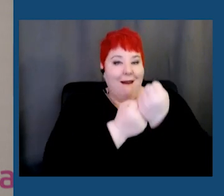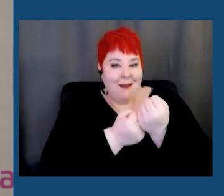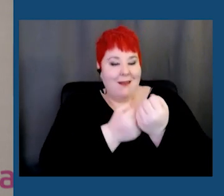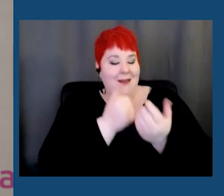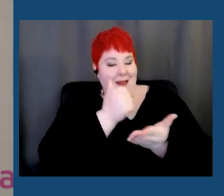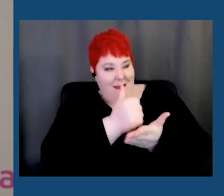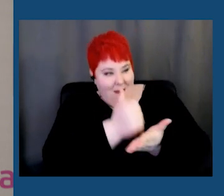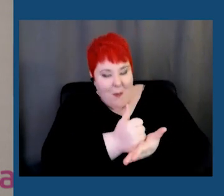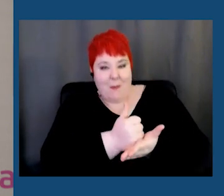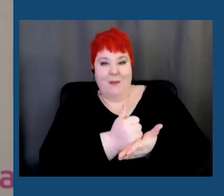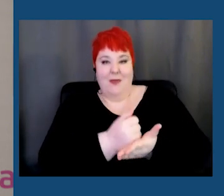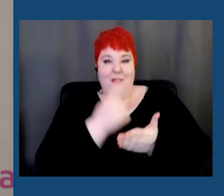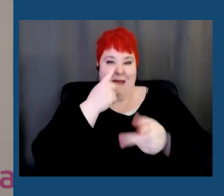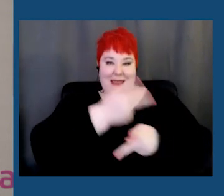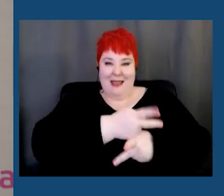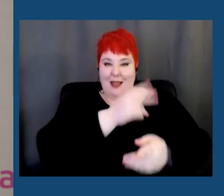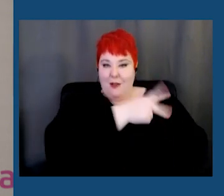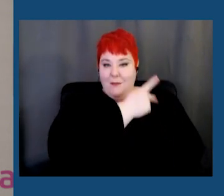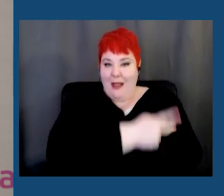of their patients.